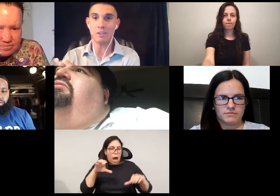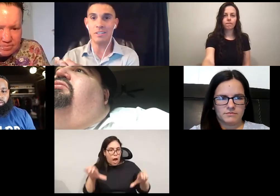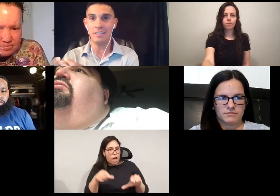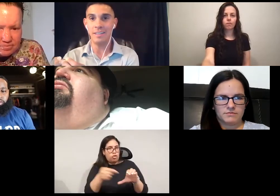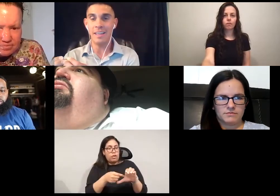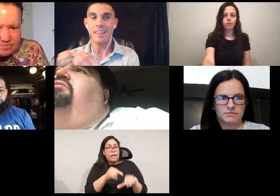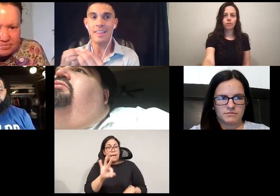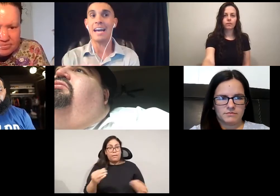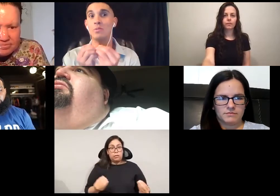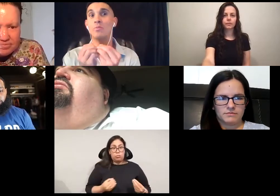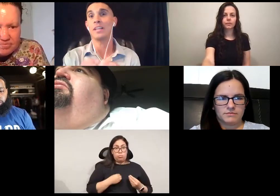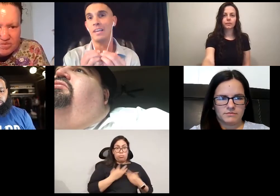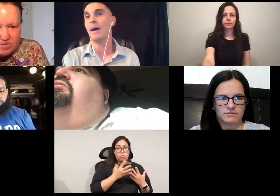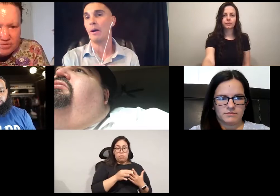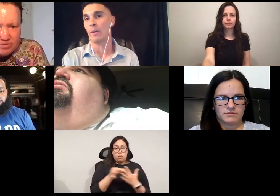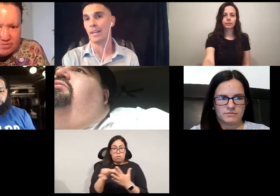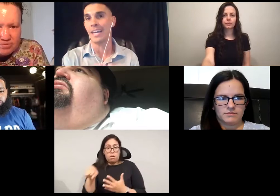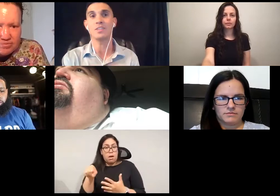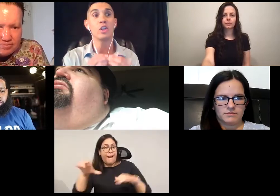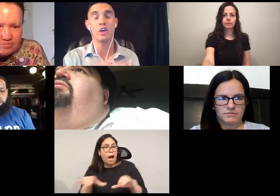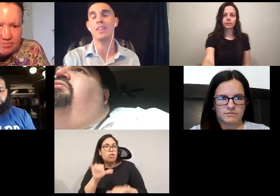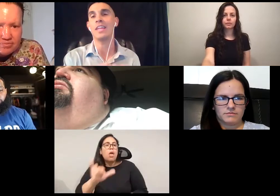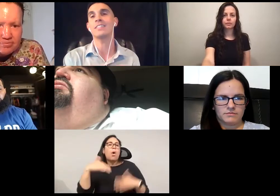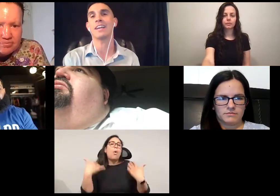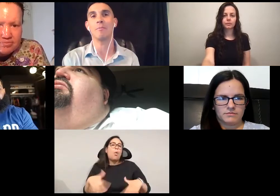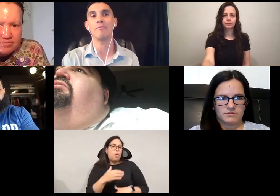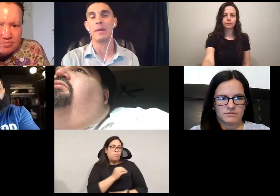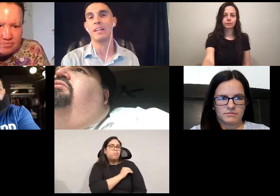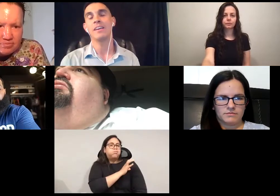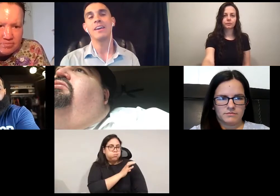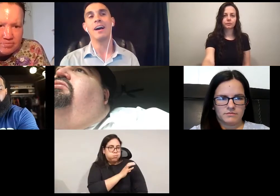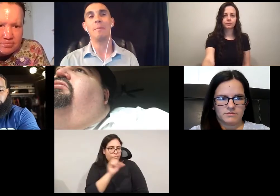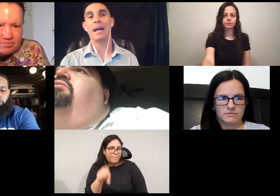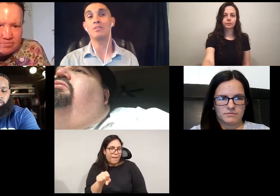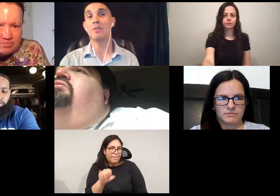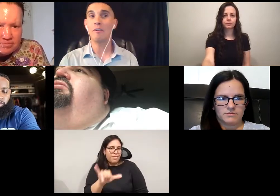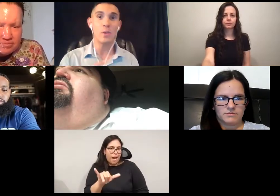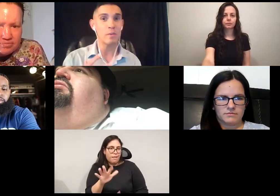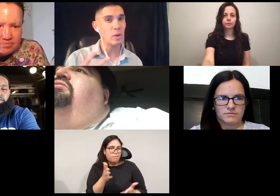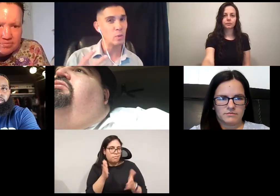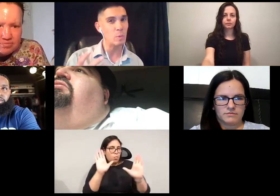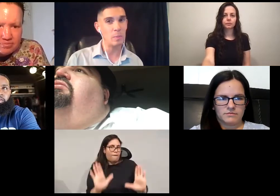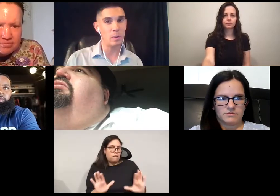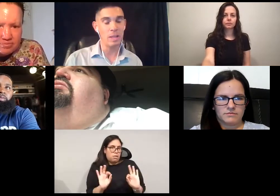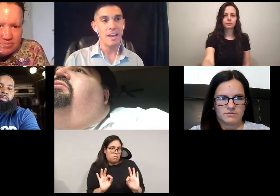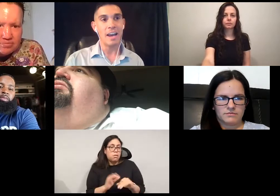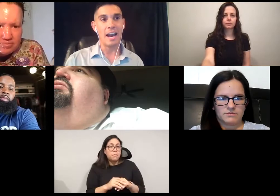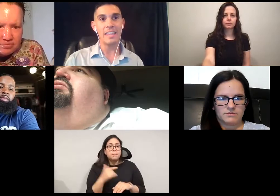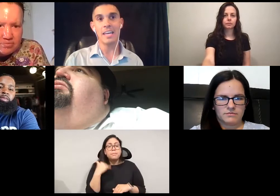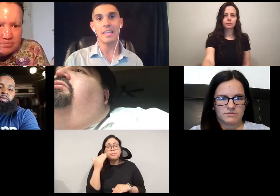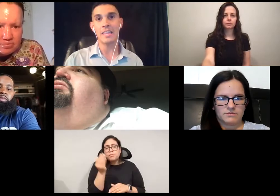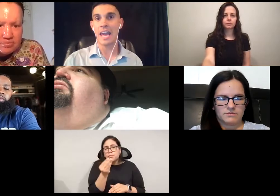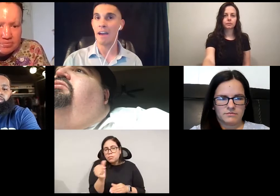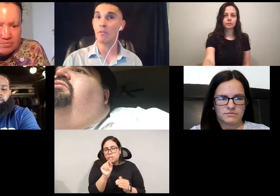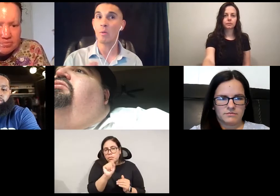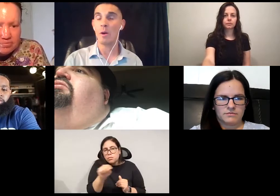to action, that's really empowering. That's good things that come from it. I do know a few of those people. I